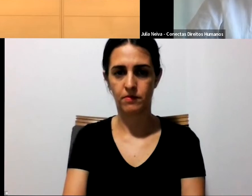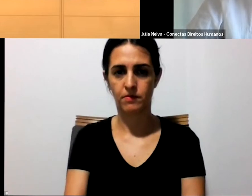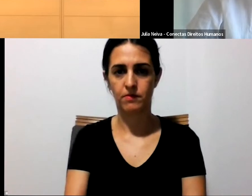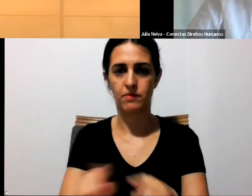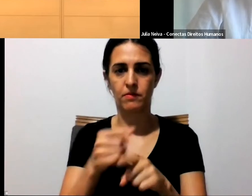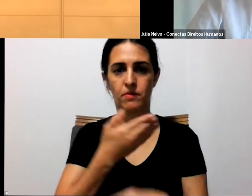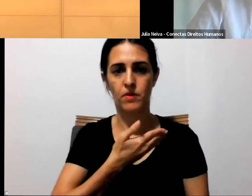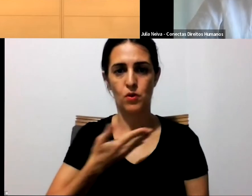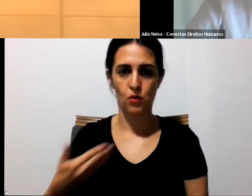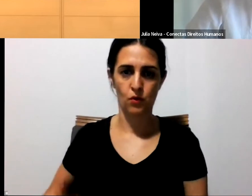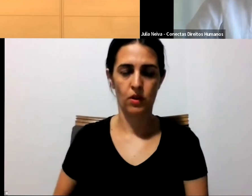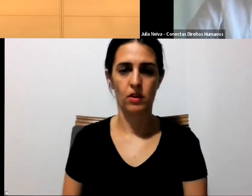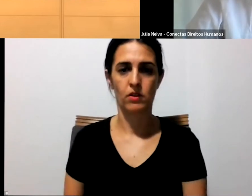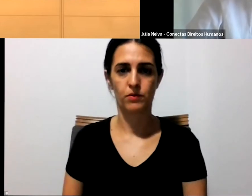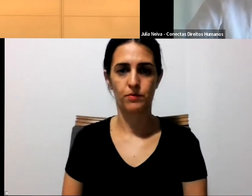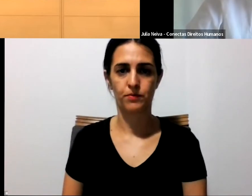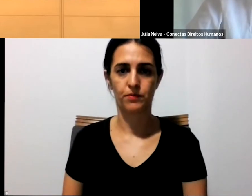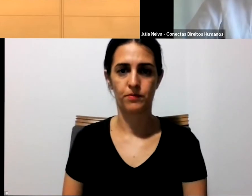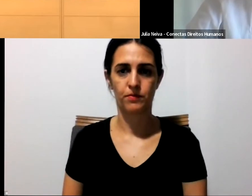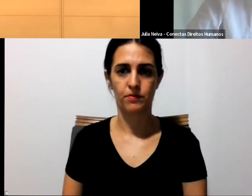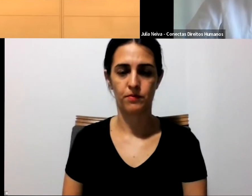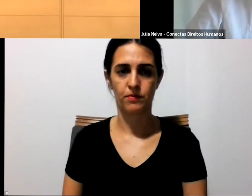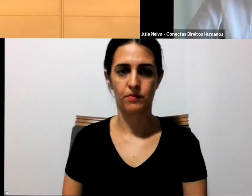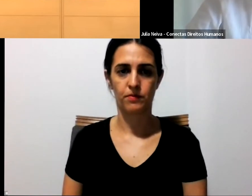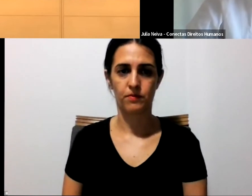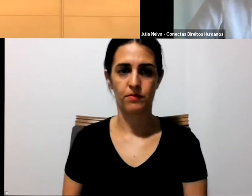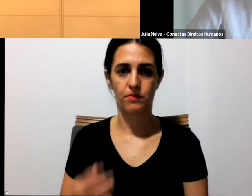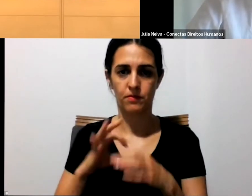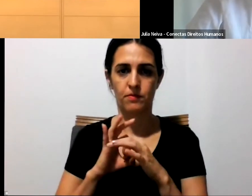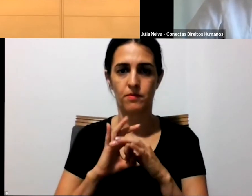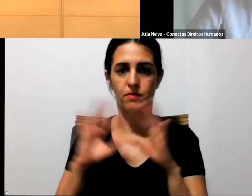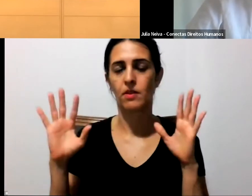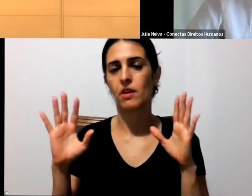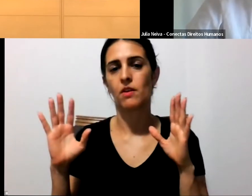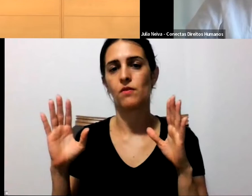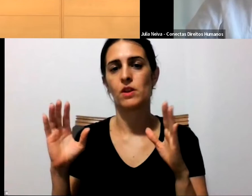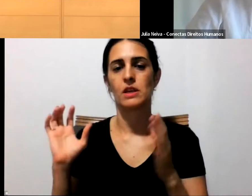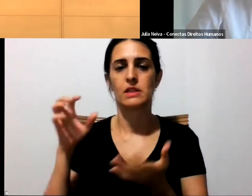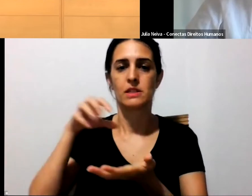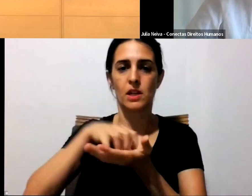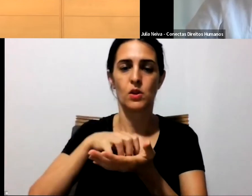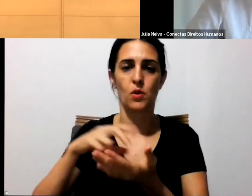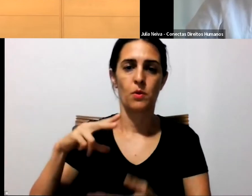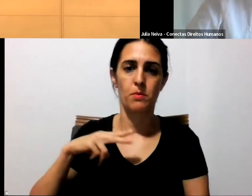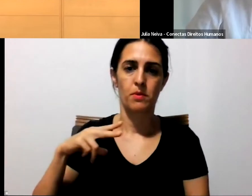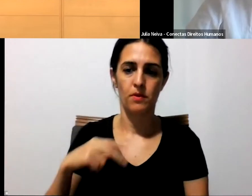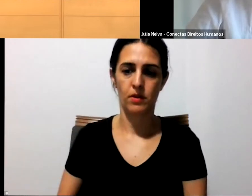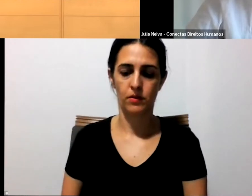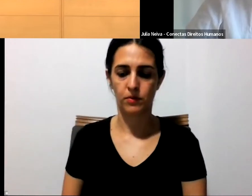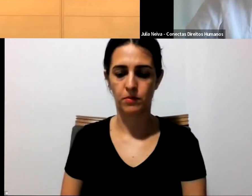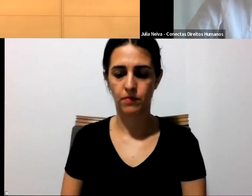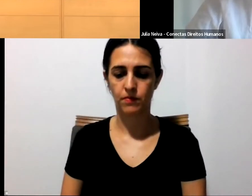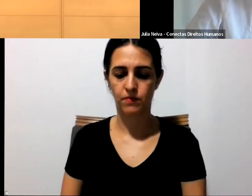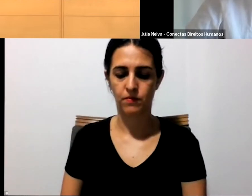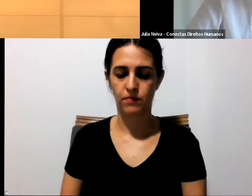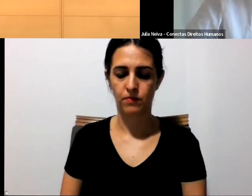the negotiations. They have a number of publications that try to explain different aspects of OECD and what Brazil has to gain, etc., and so